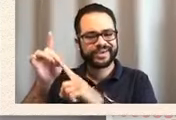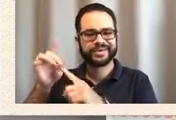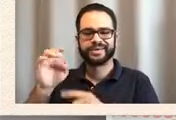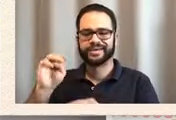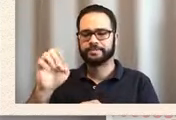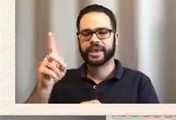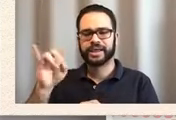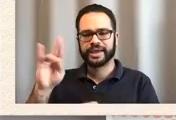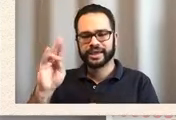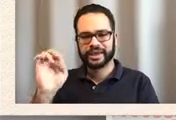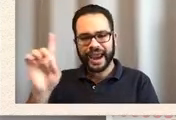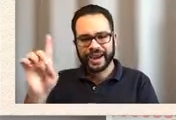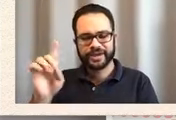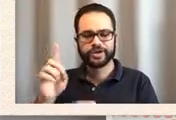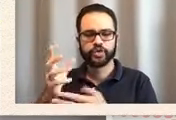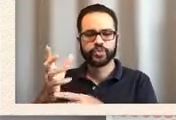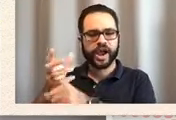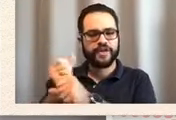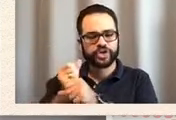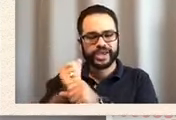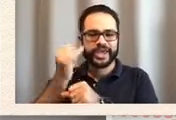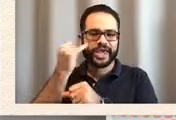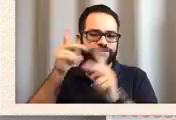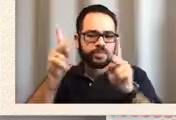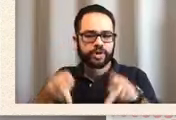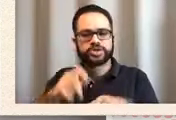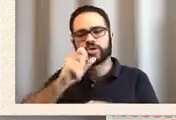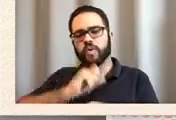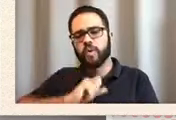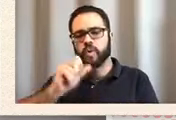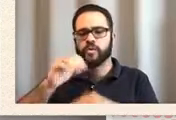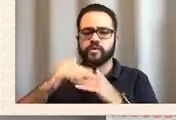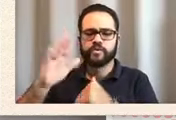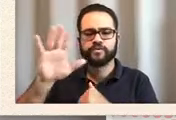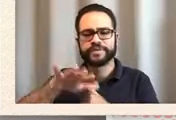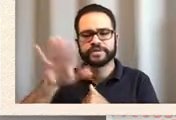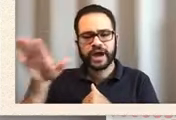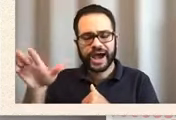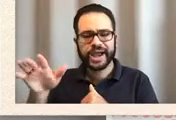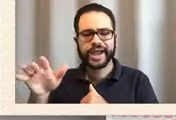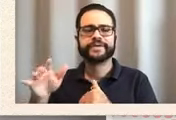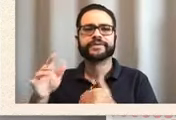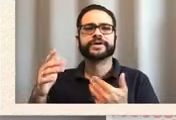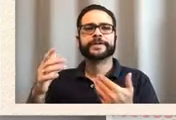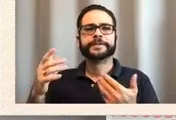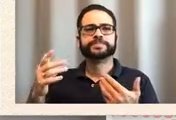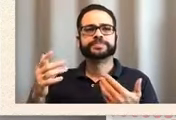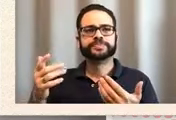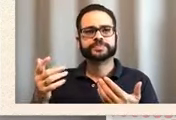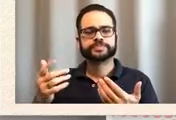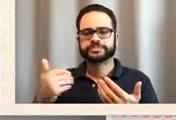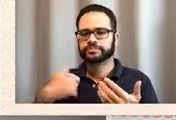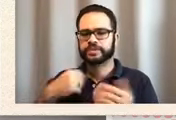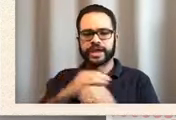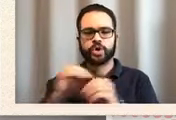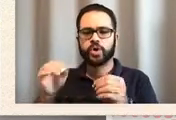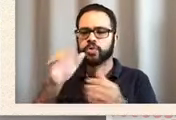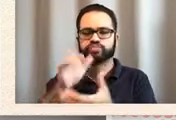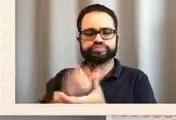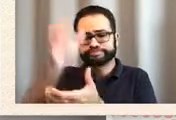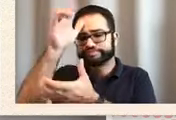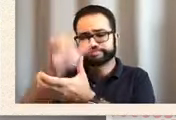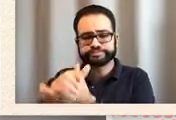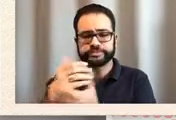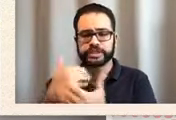recovery where, if the beneficiary is 55 or older, they have no spouse, and they don't have any survivor children